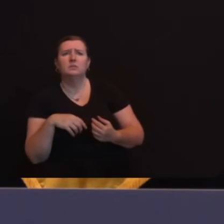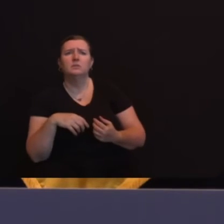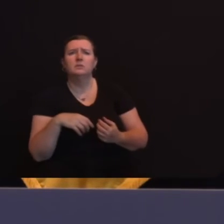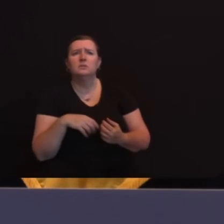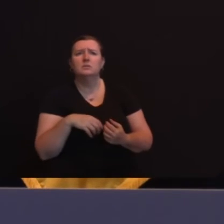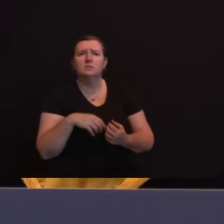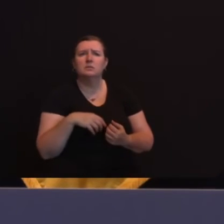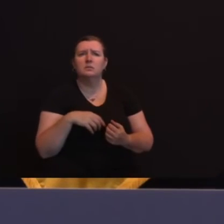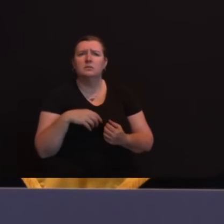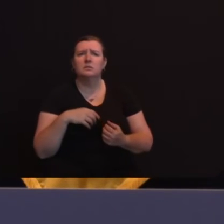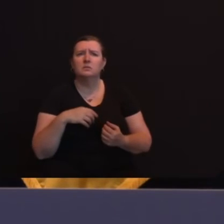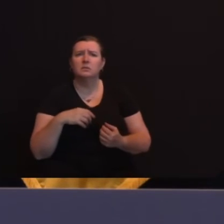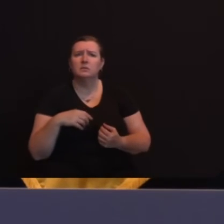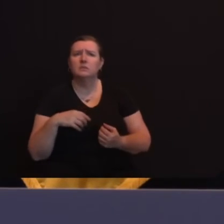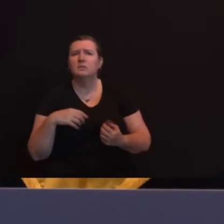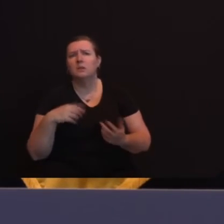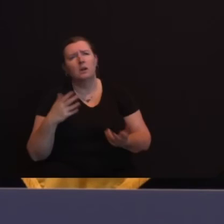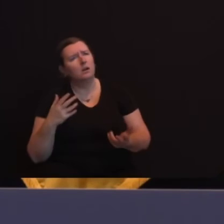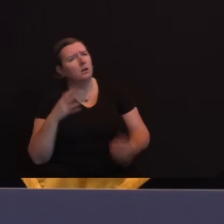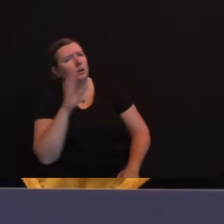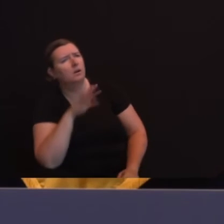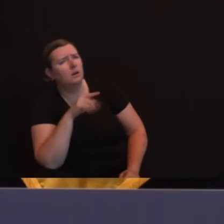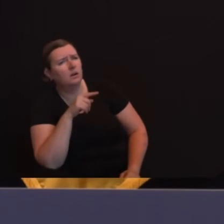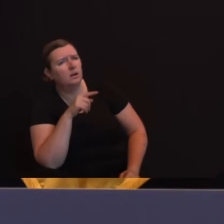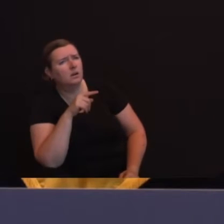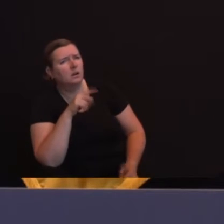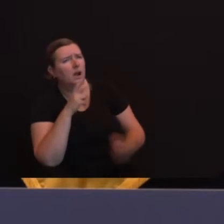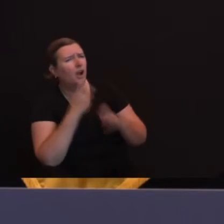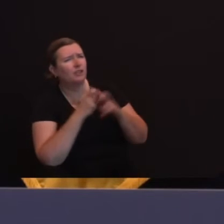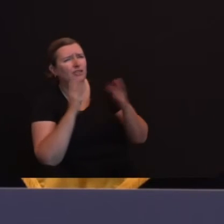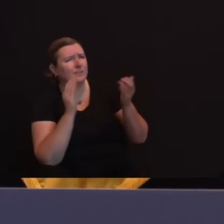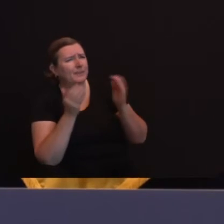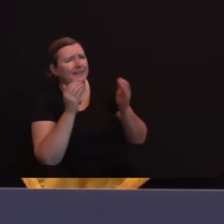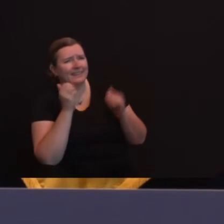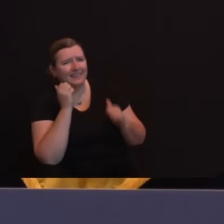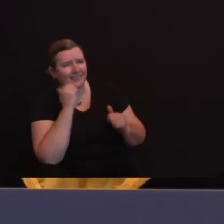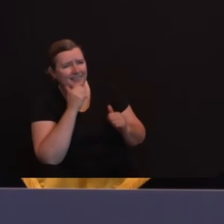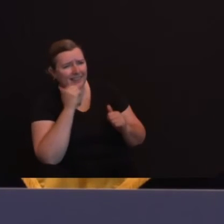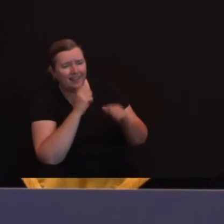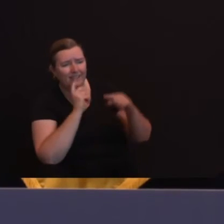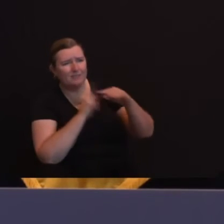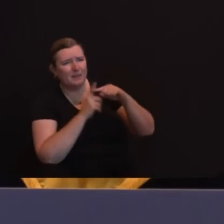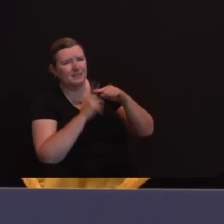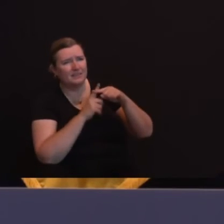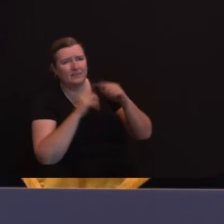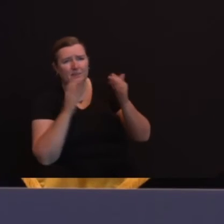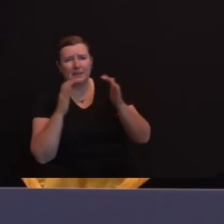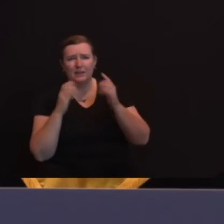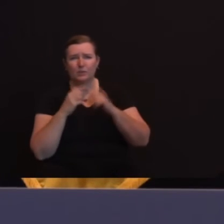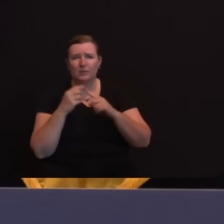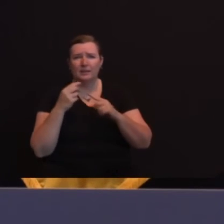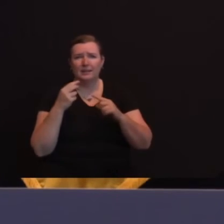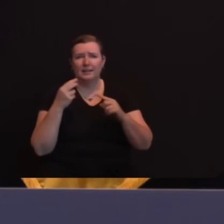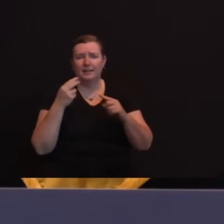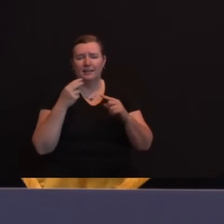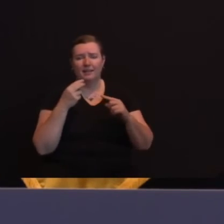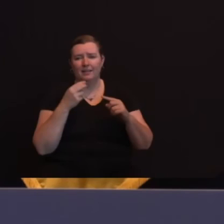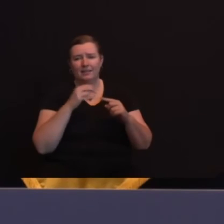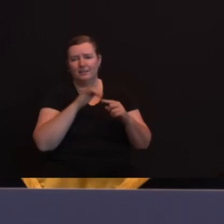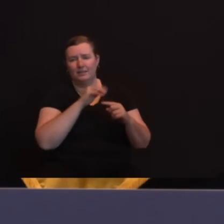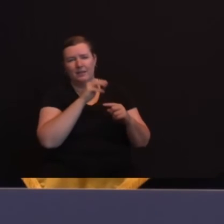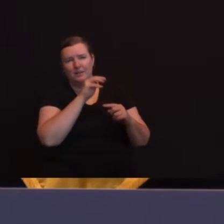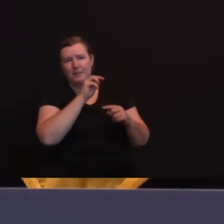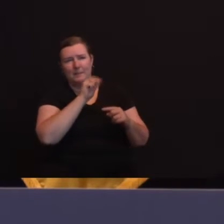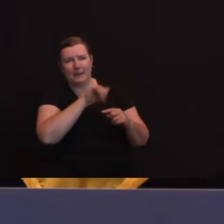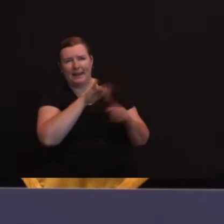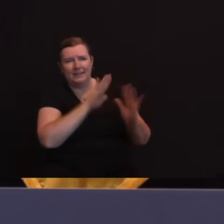isn't it a bit off to compare new daily cases with those from April and May? Do you have any sort of estimate of what the numbers in the early days would have been if you had